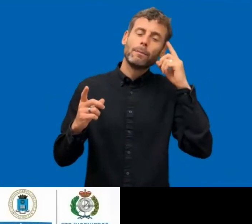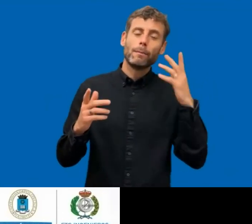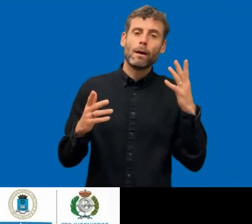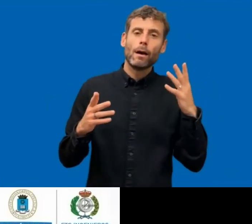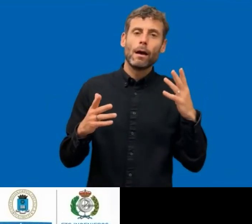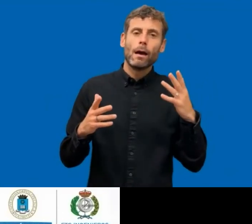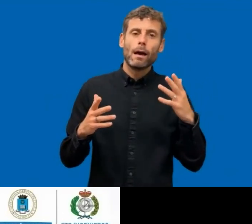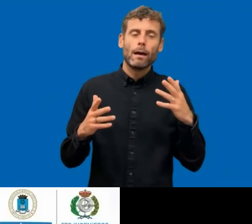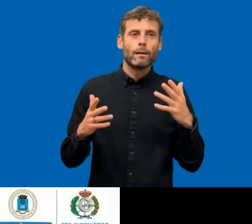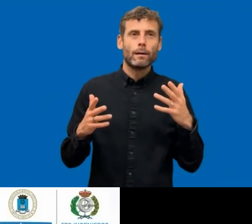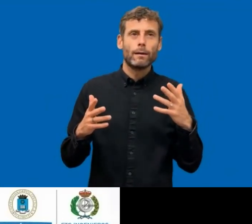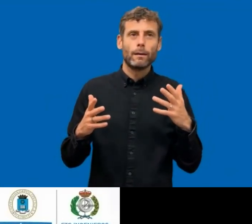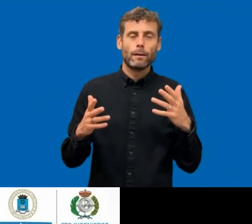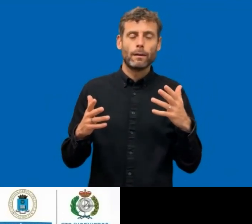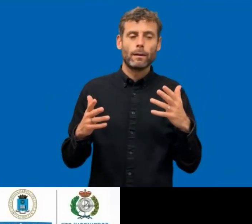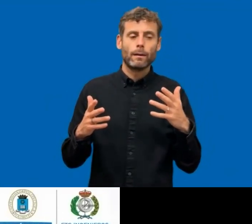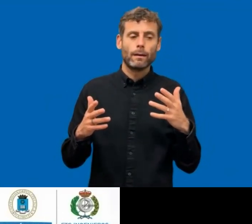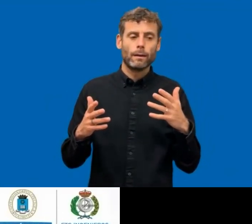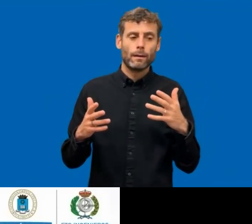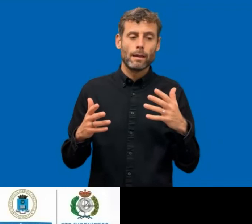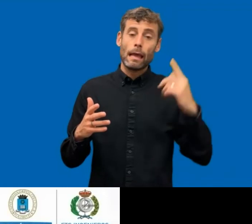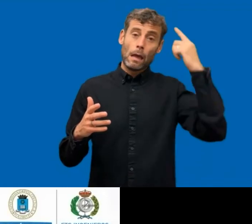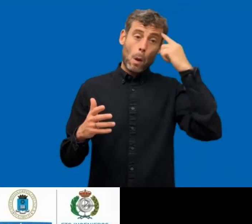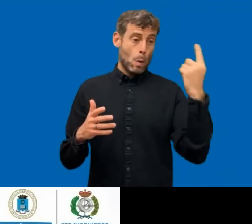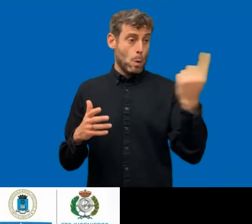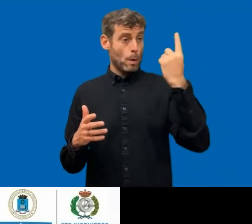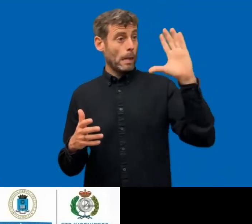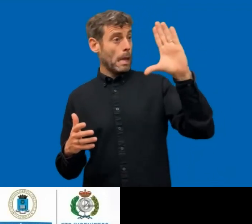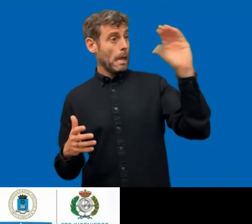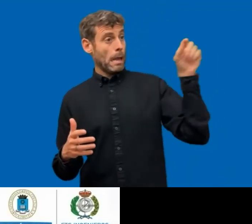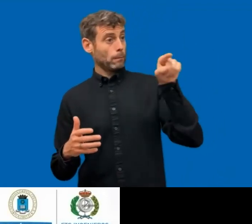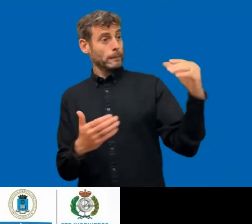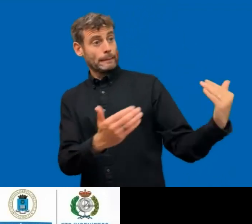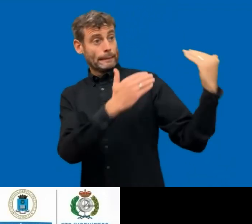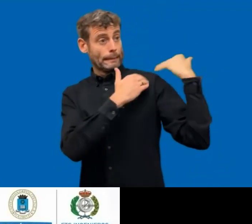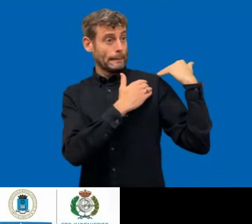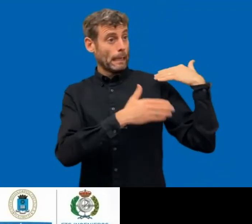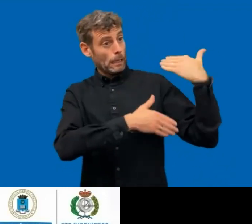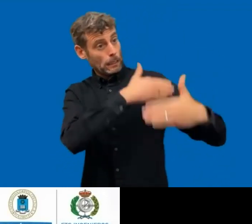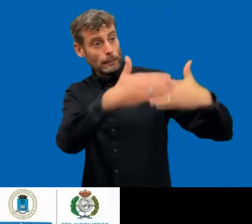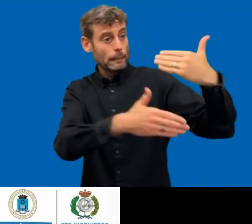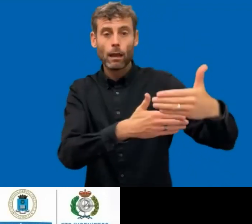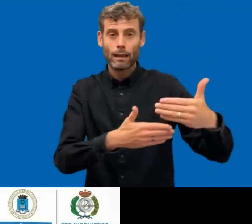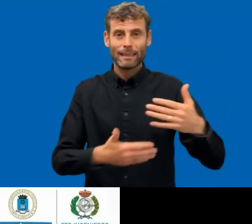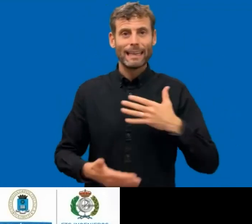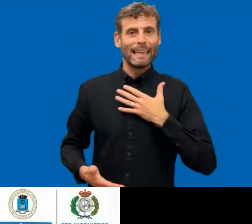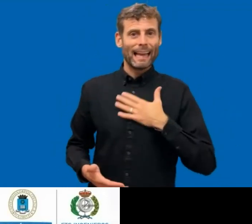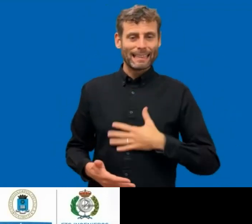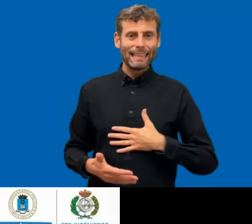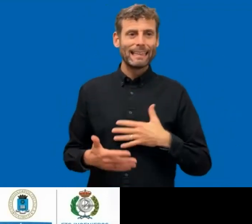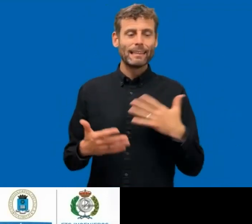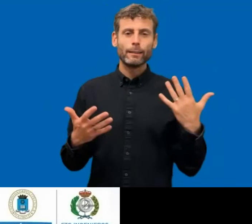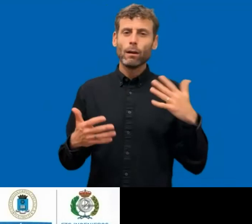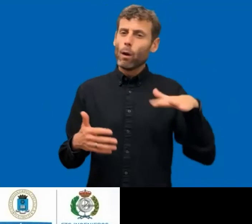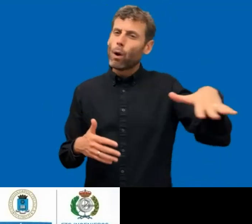market, not the market alone. And it's also the question of translation that we touched upon earlier. In